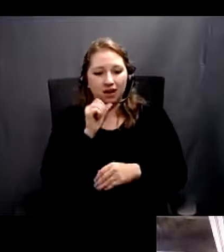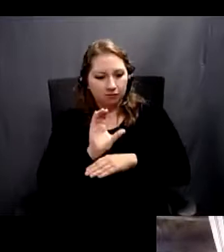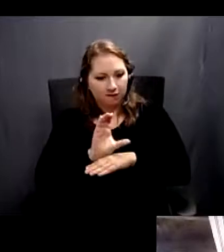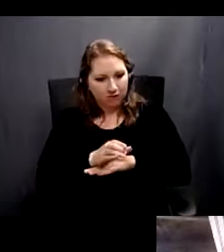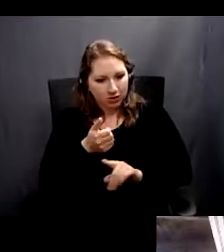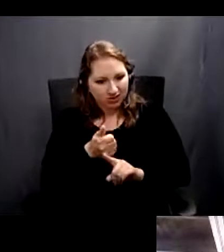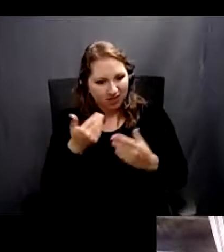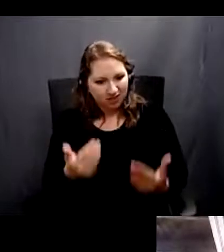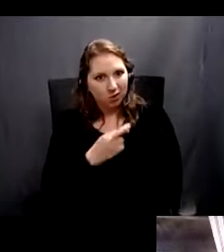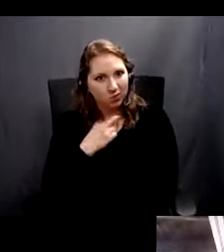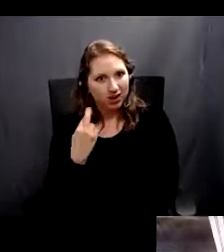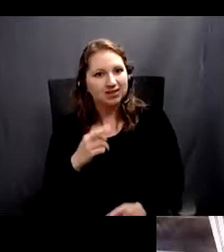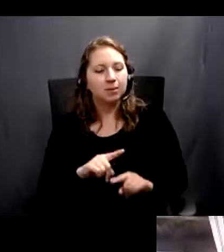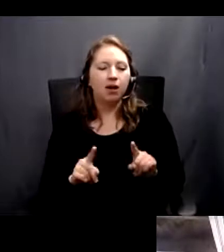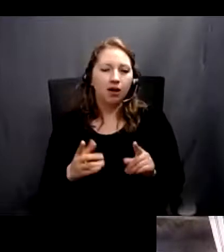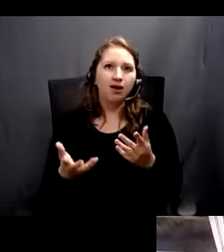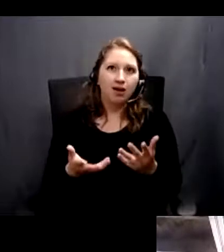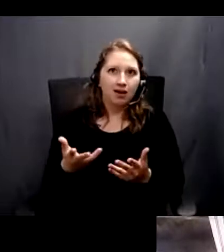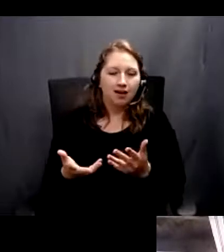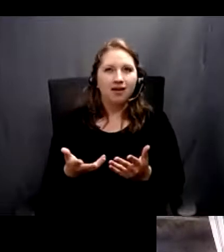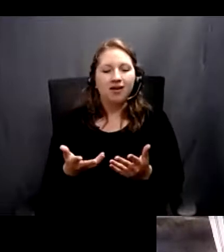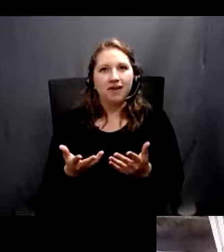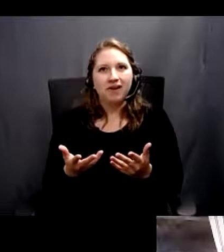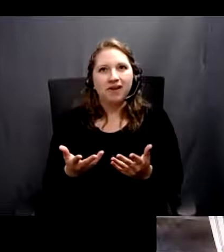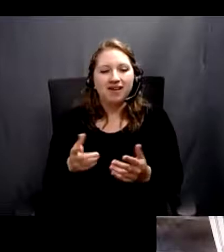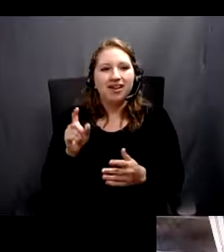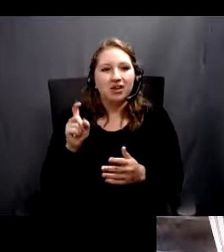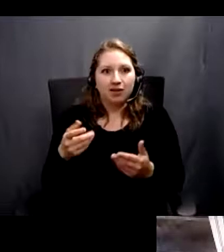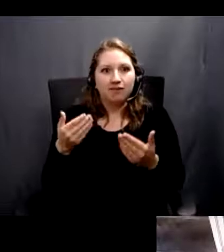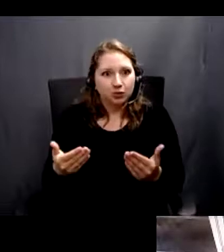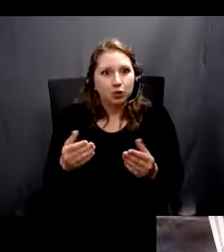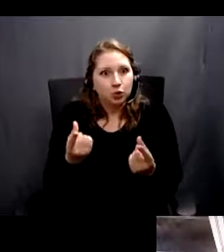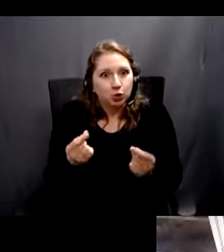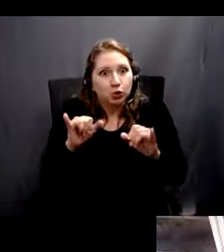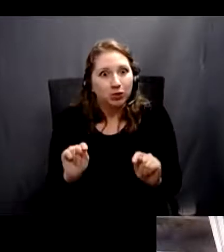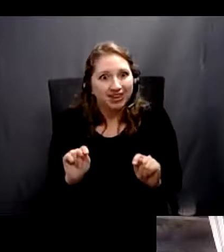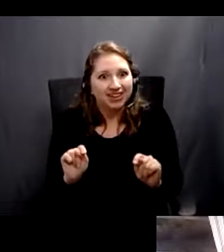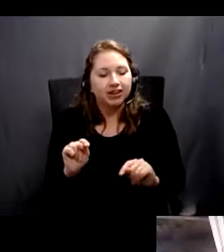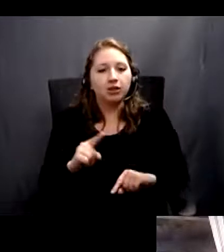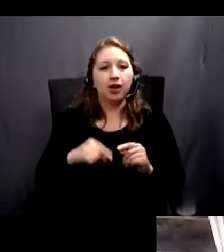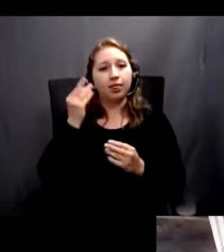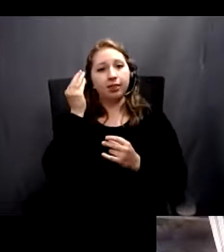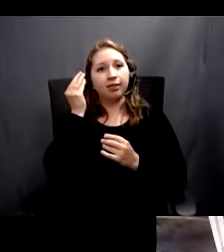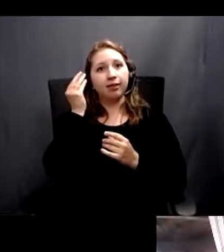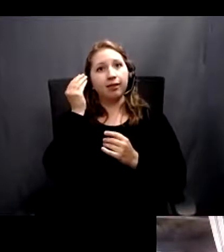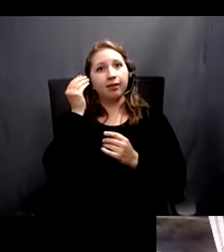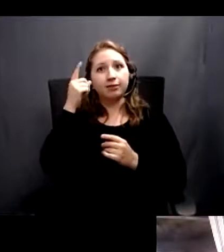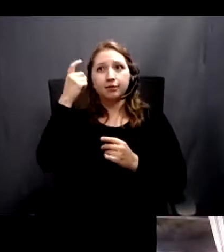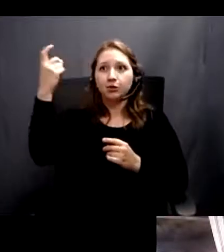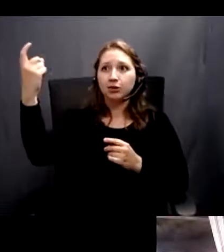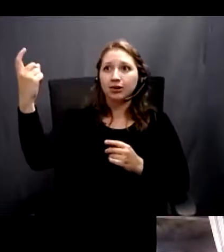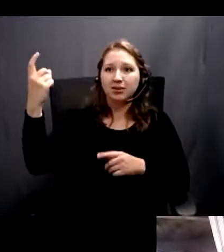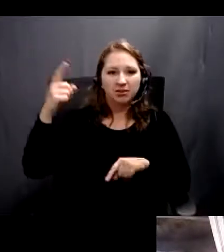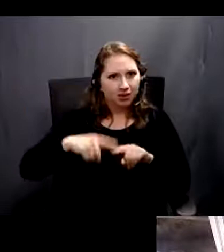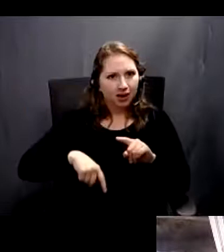risk, but you've got to do it at some point. You can't just always think about it. Does that